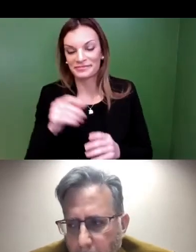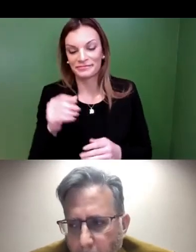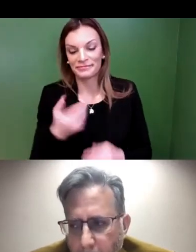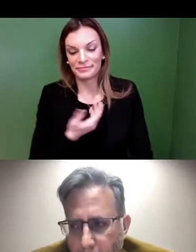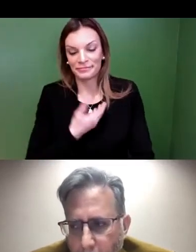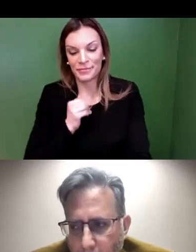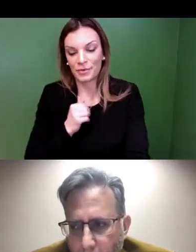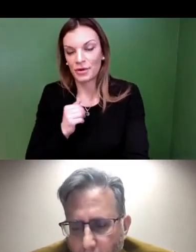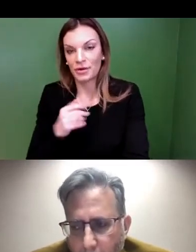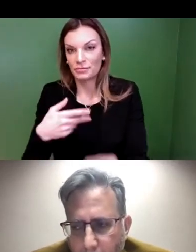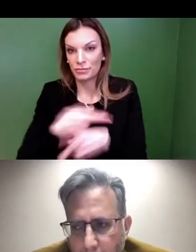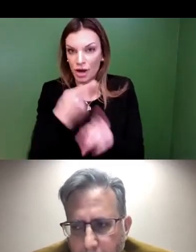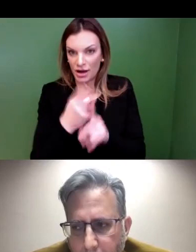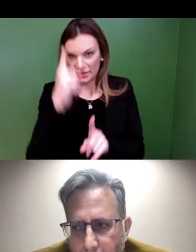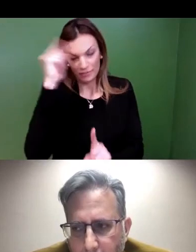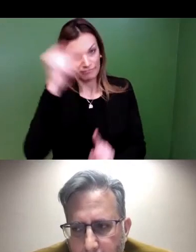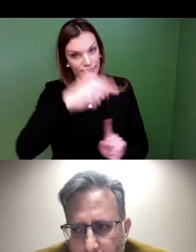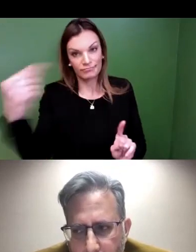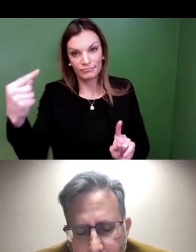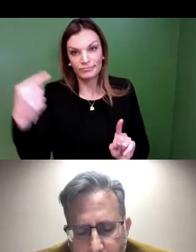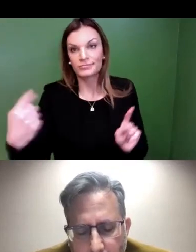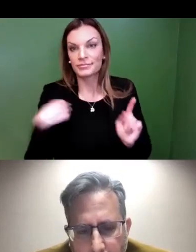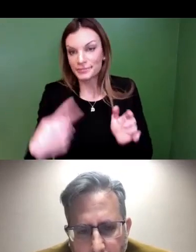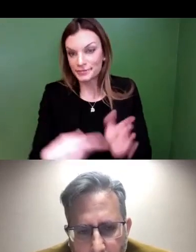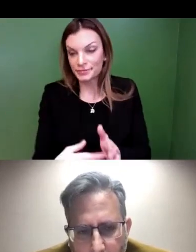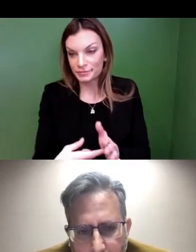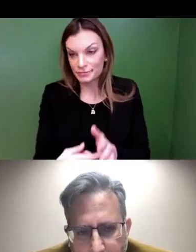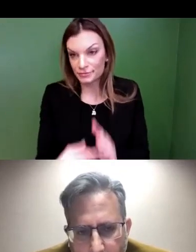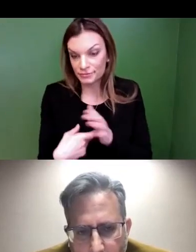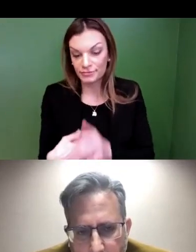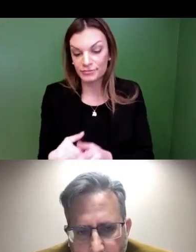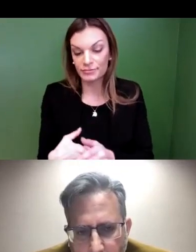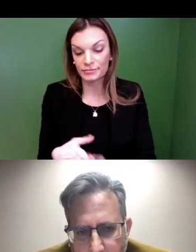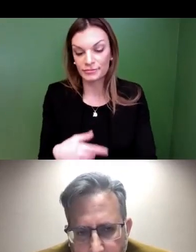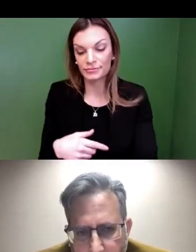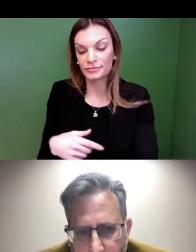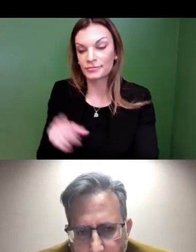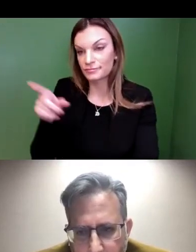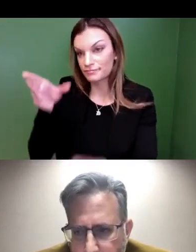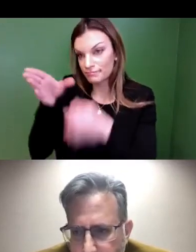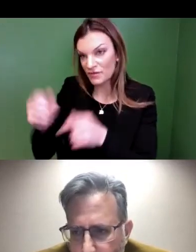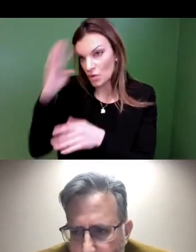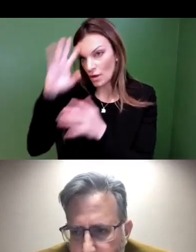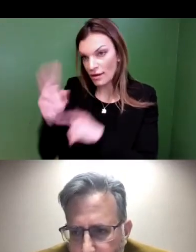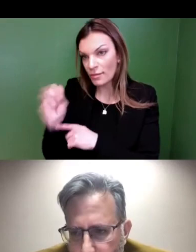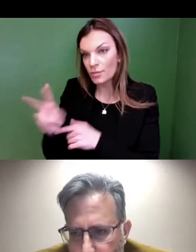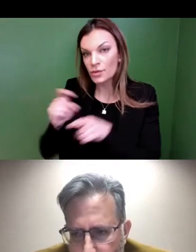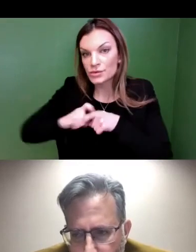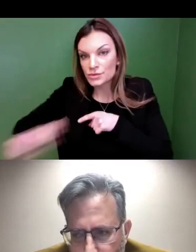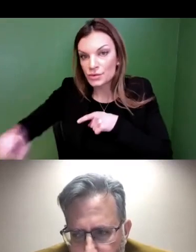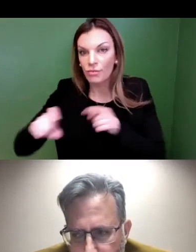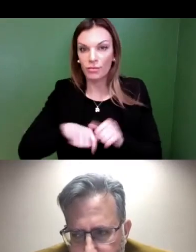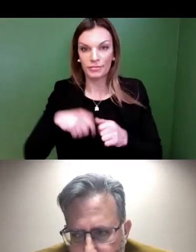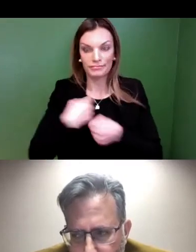product. We require some individuals to be able to sew, some individuals to be able to assemble,